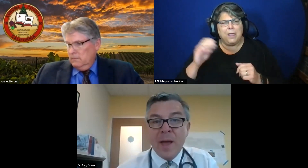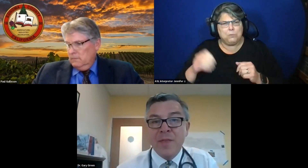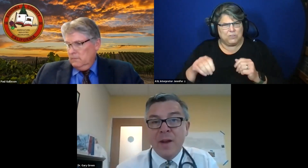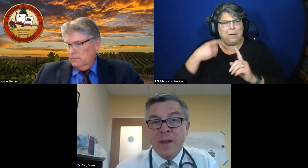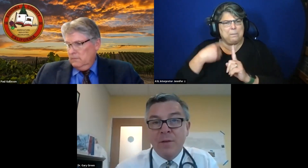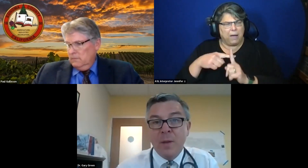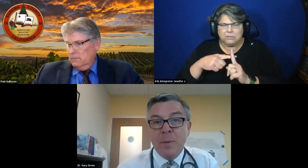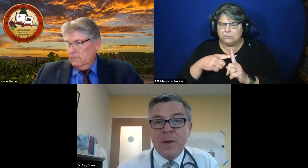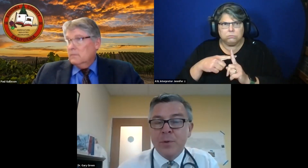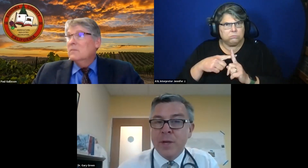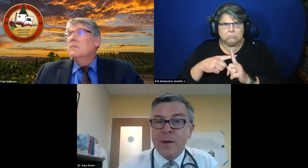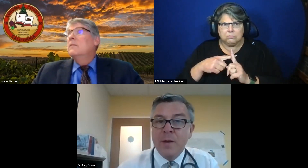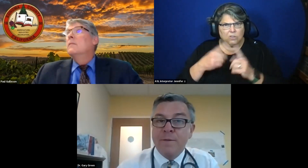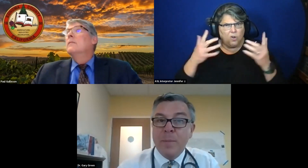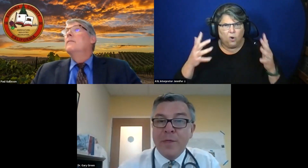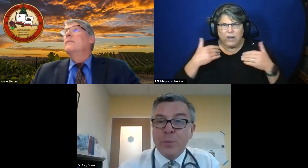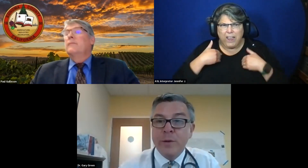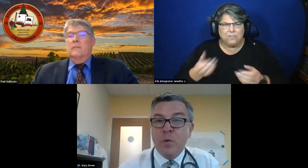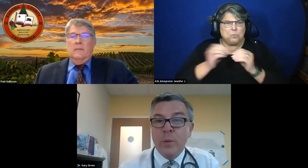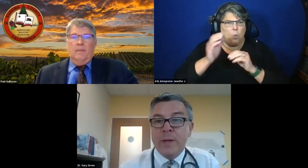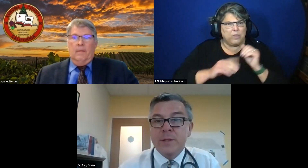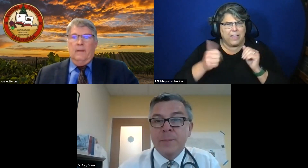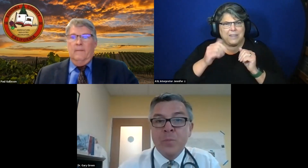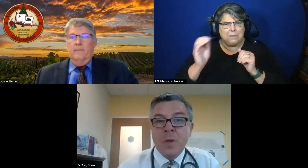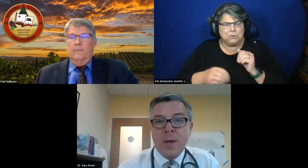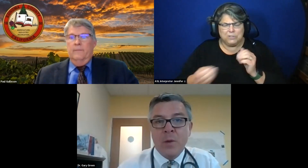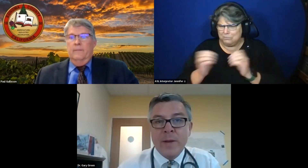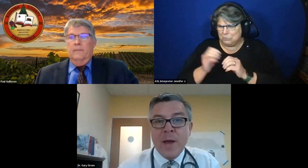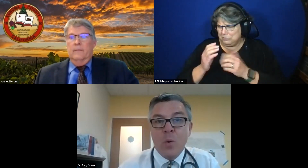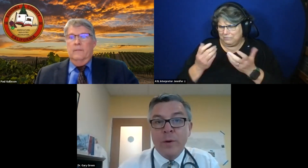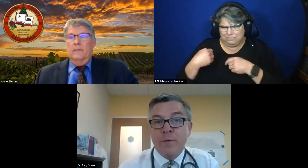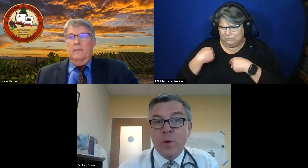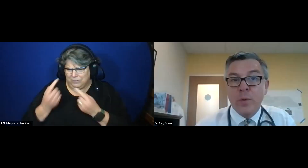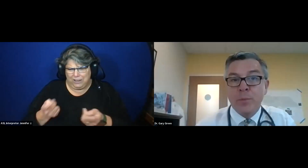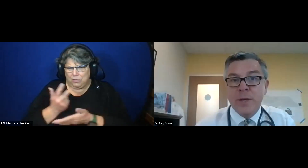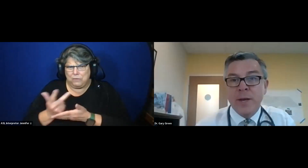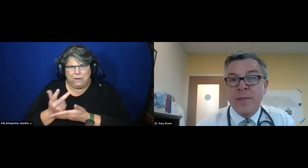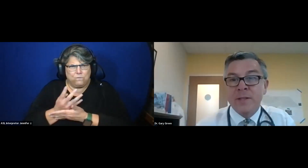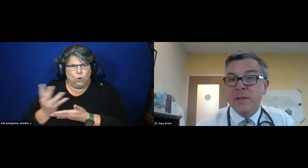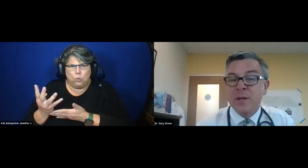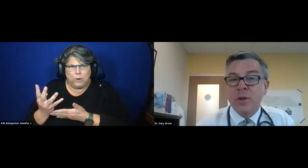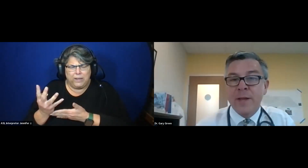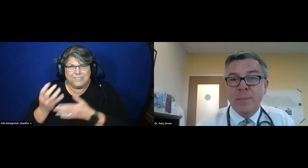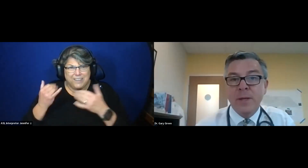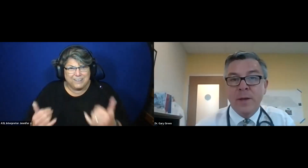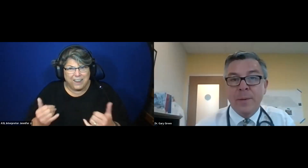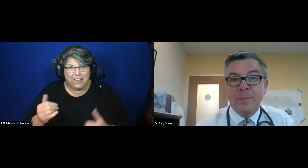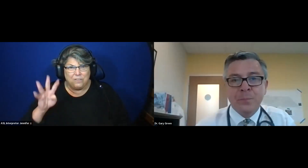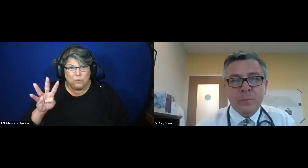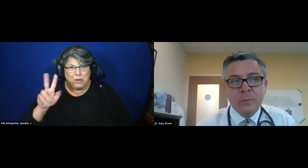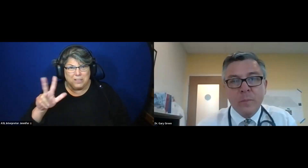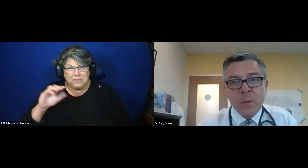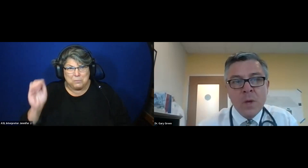We've been at that level above 10% for about 3 to 4 weeks. And right now we're at 43%, and that doesn't look like it's peaked